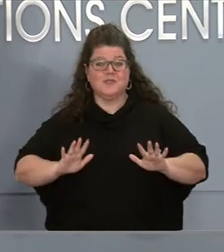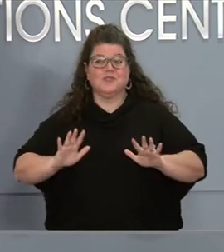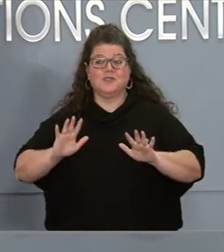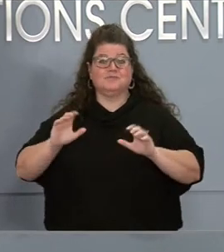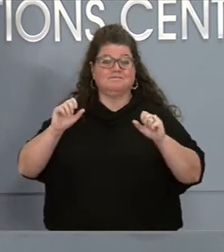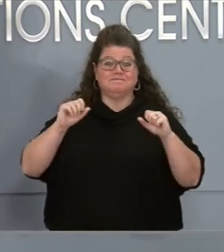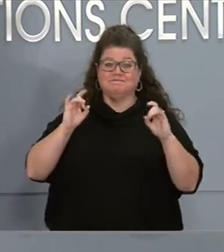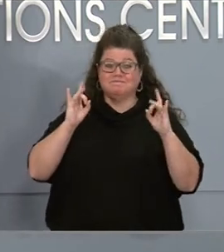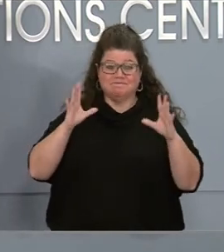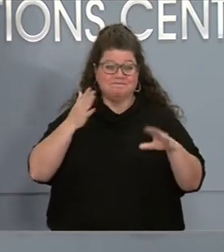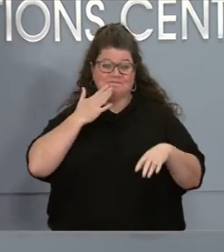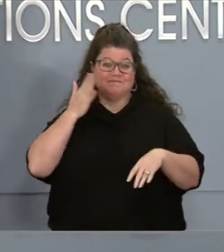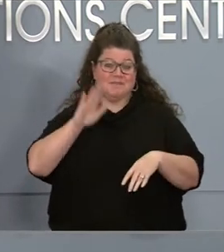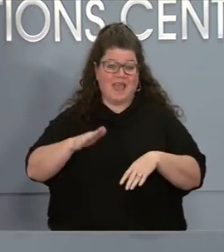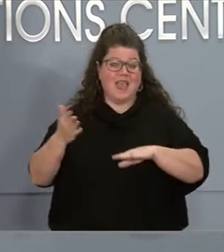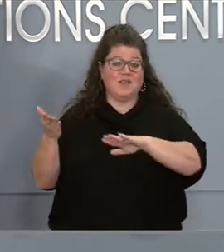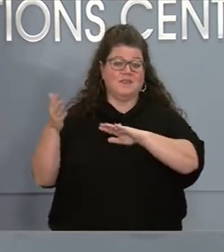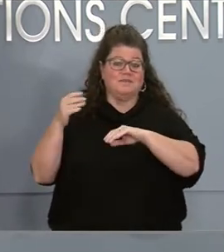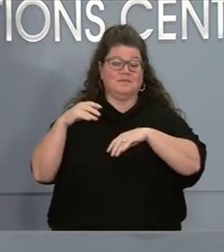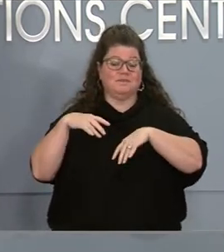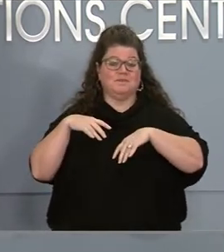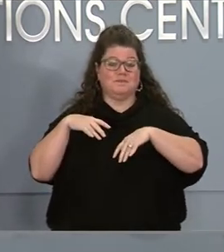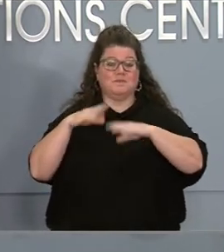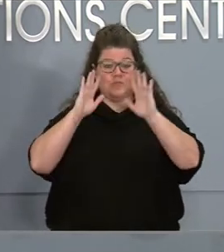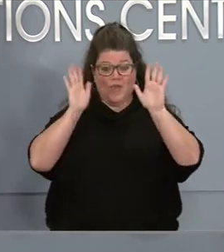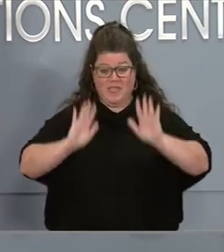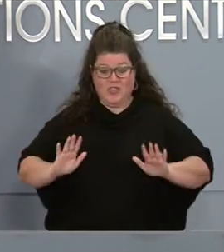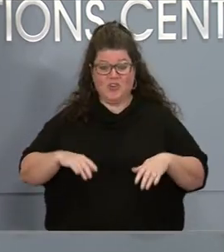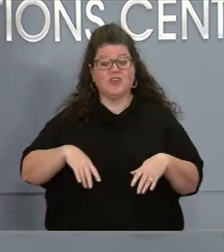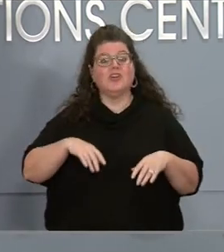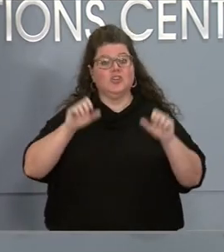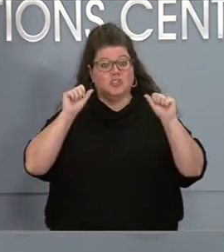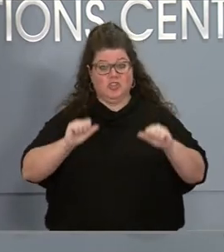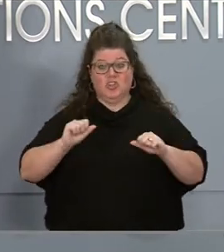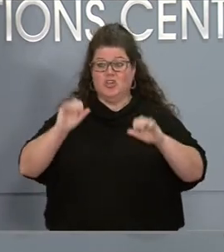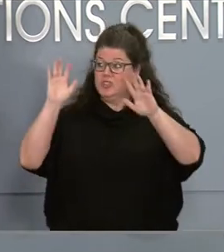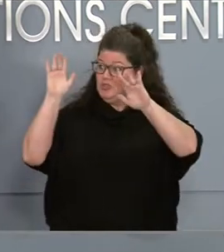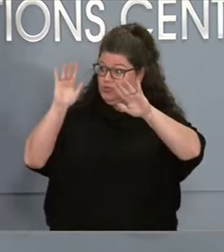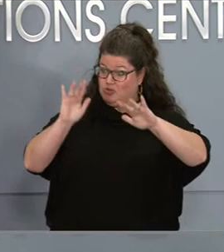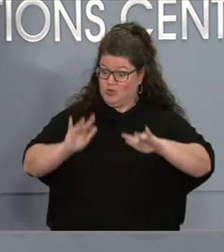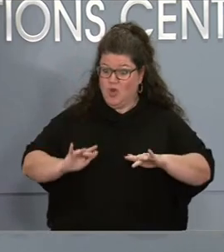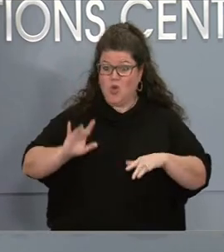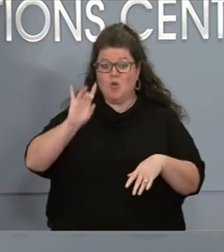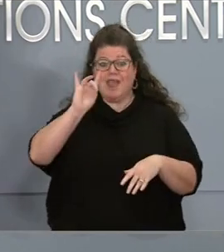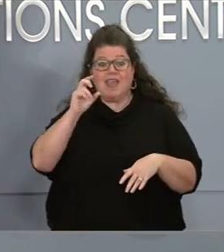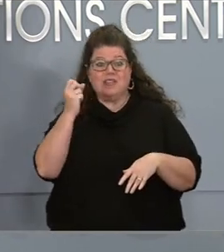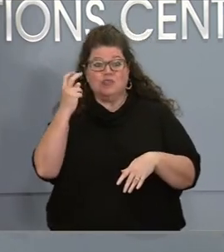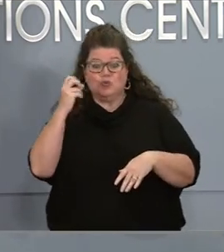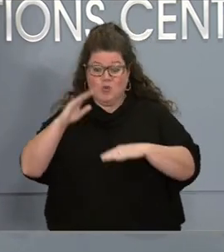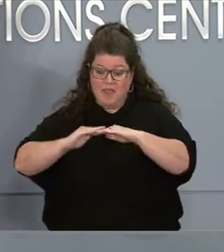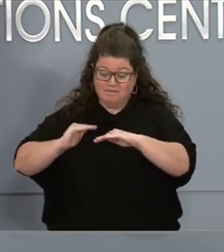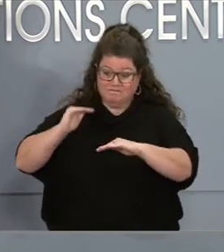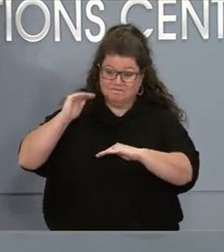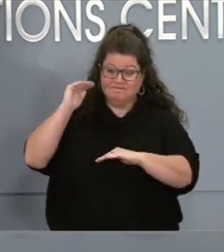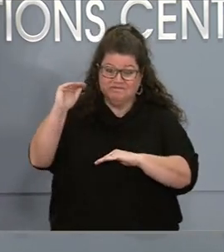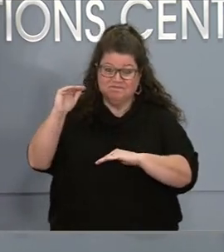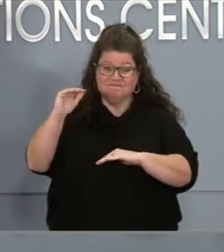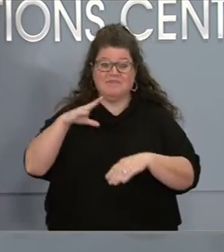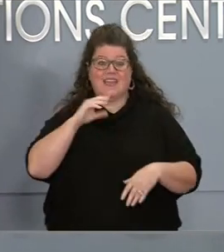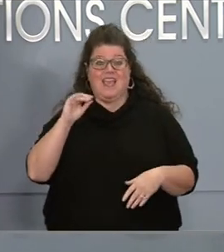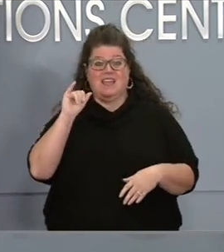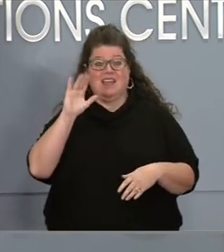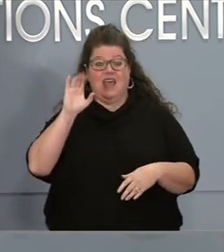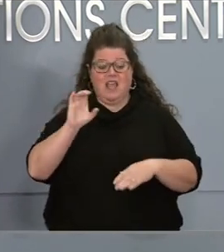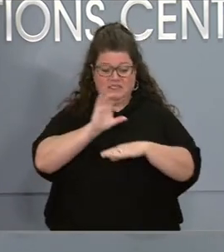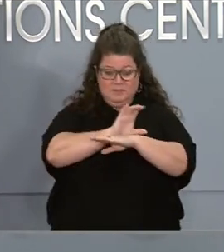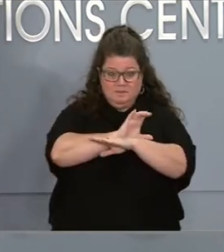to move through the state today. As much as 8 to 12 inches of snow has fallen in some counties, and significant icing